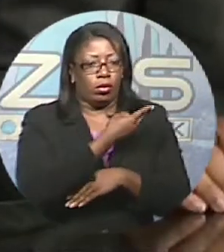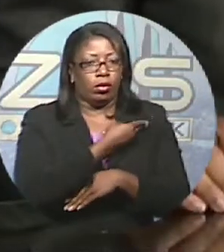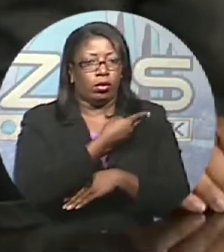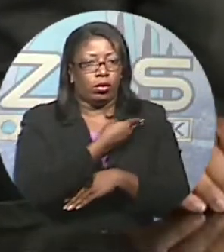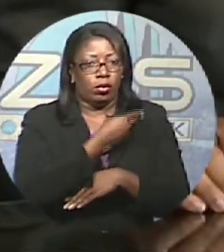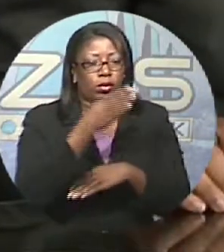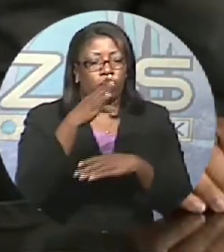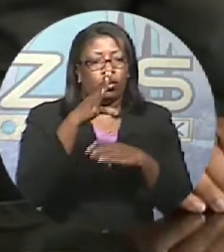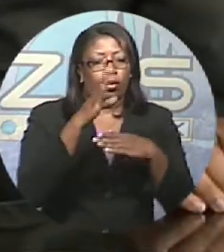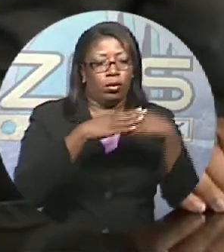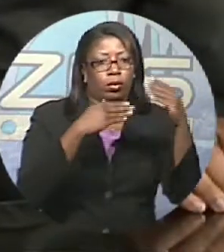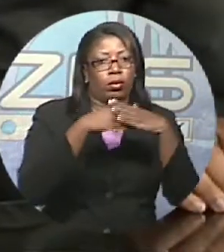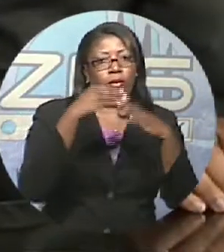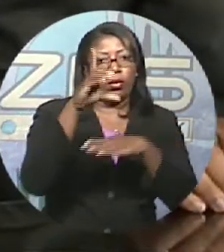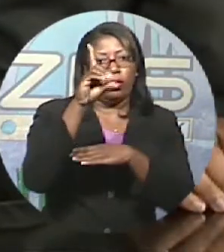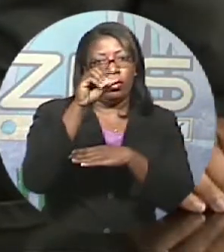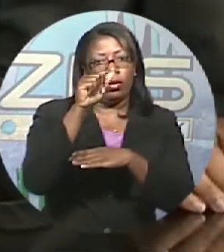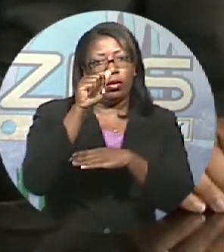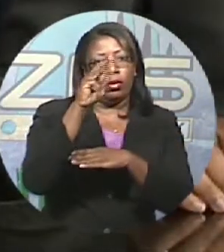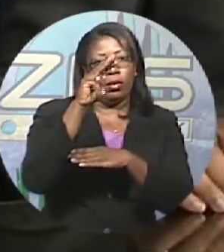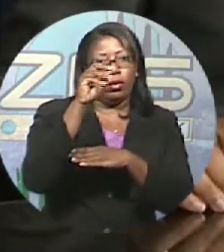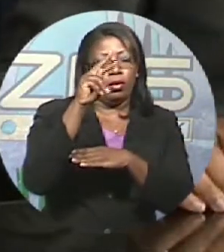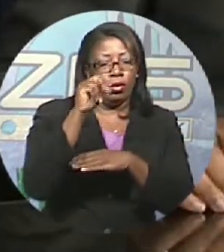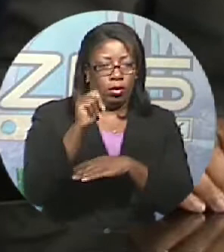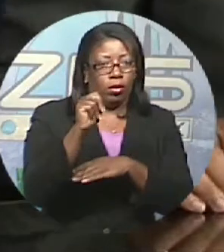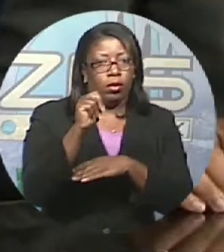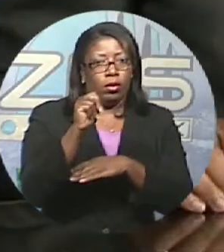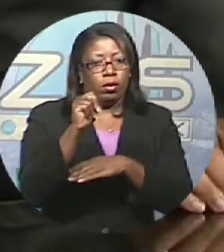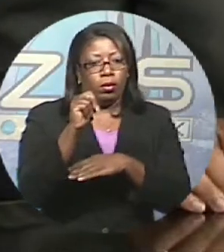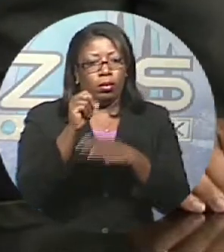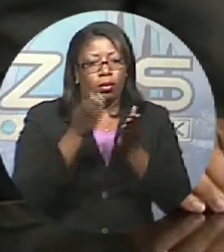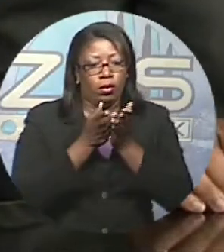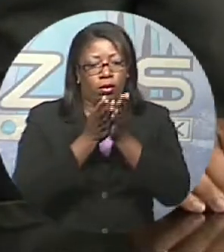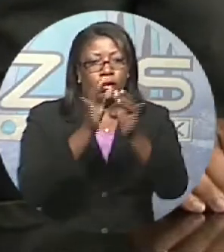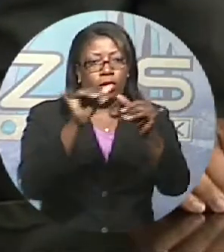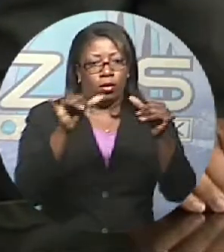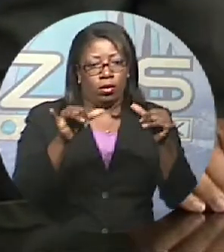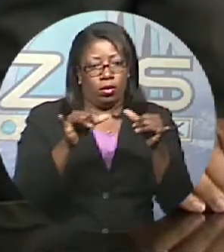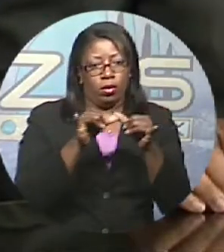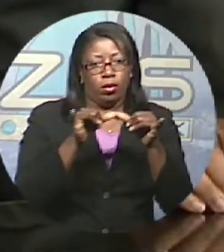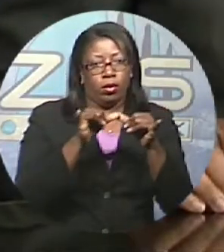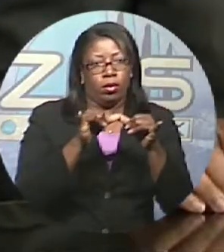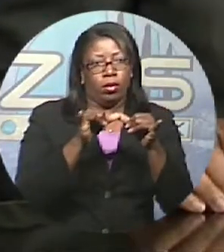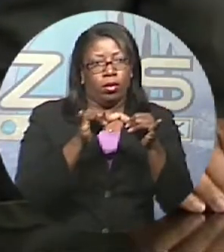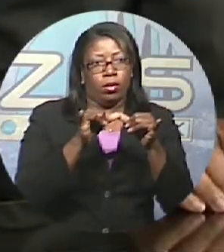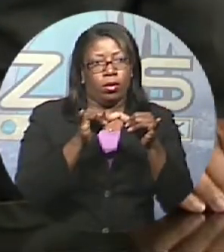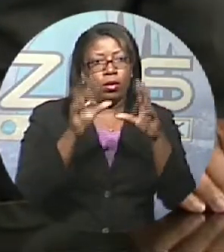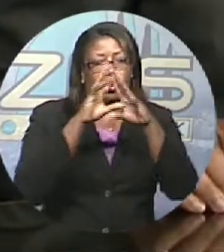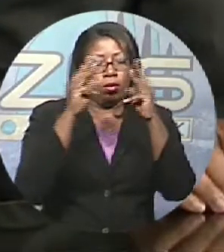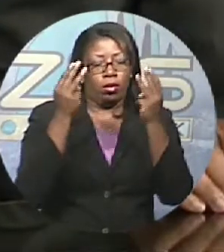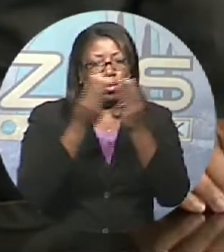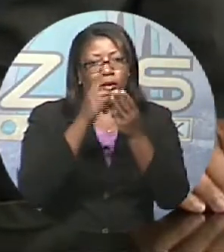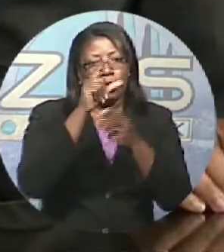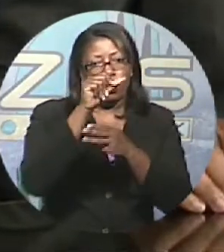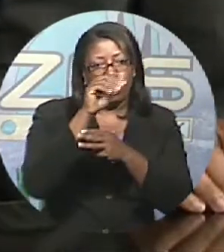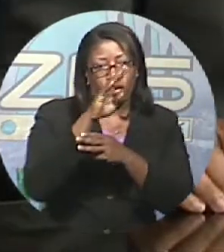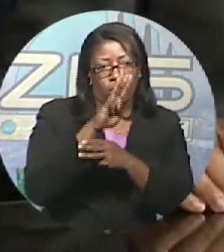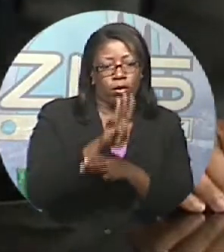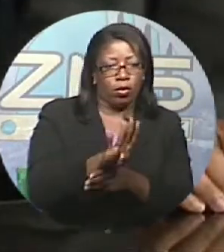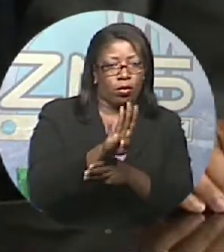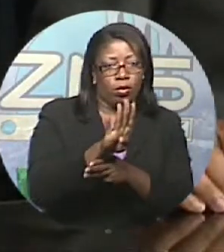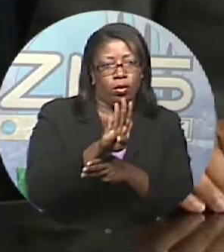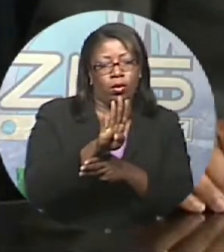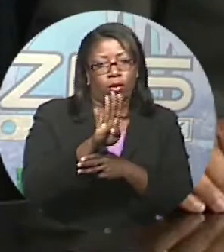Damon Shipyards, was completed ahead of schedule, and the ship, manned by a crew of 24, will soon begin patrolling Bahamian